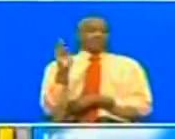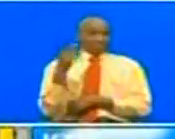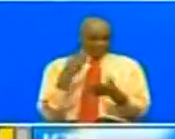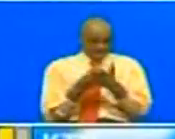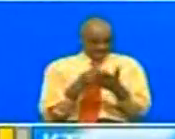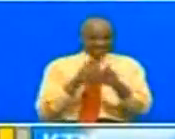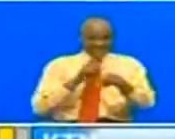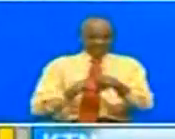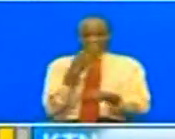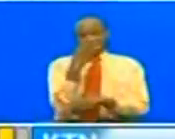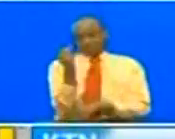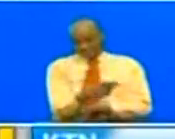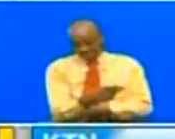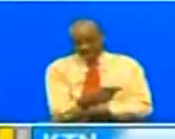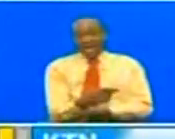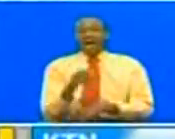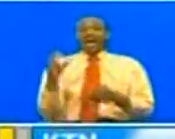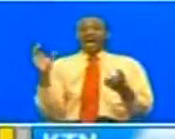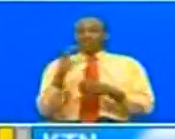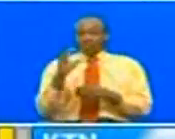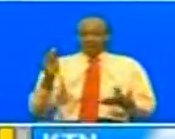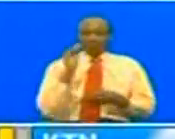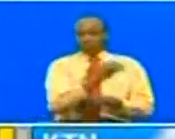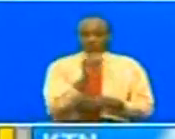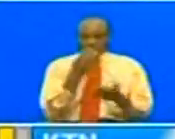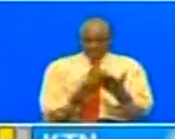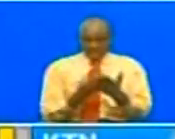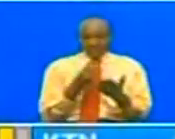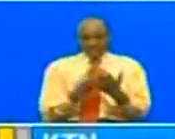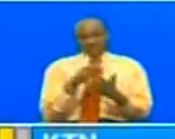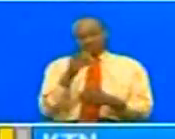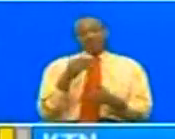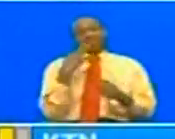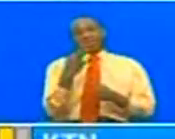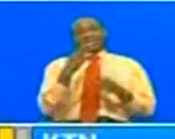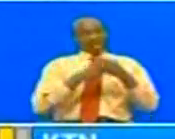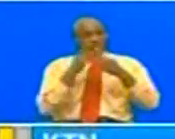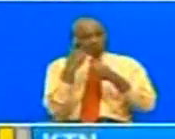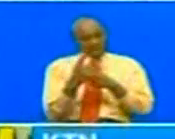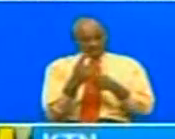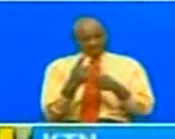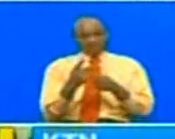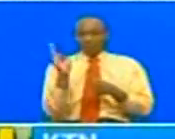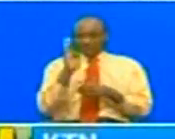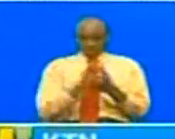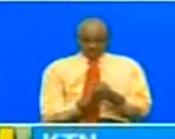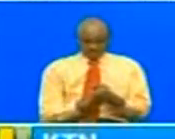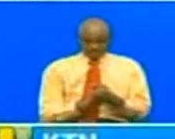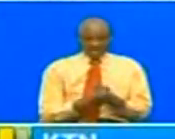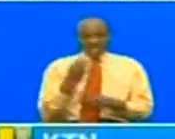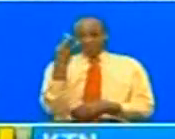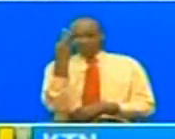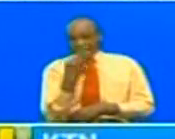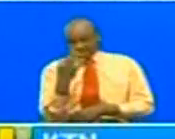during the quarter, while customer deposits stood at 397.1 billion shilling. As of March,